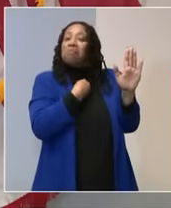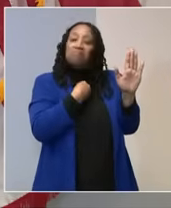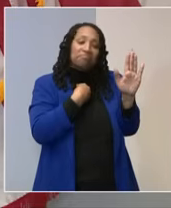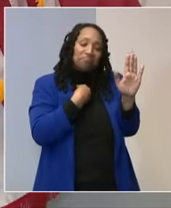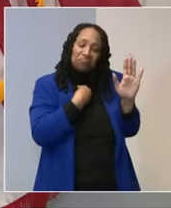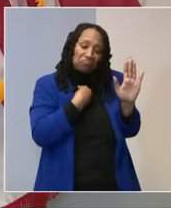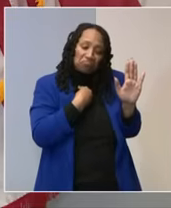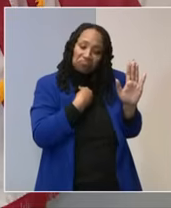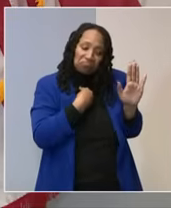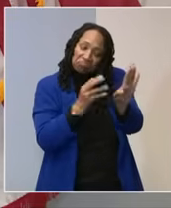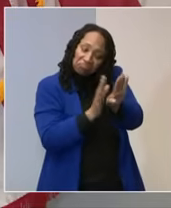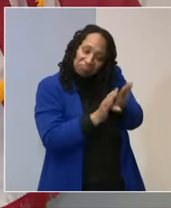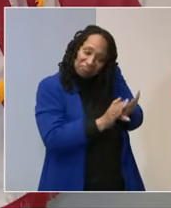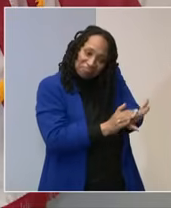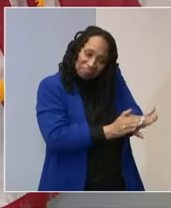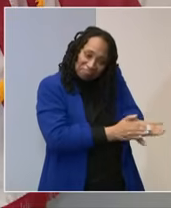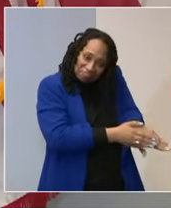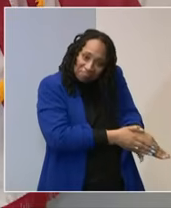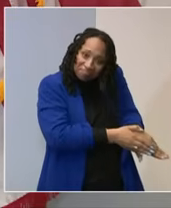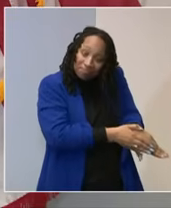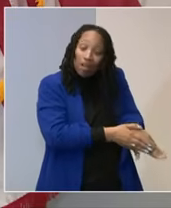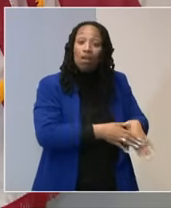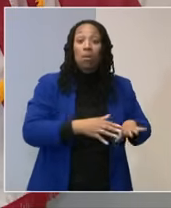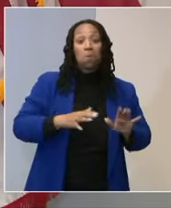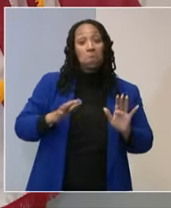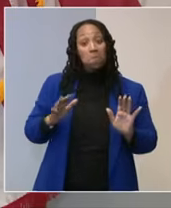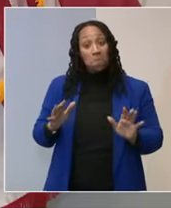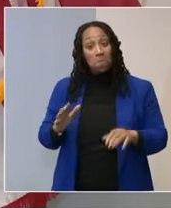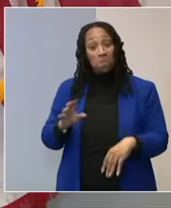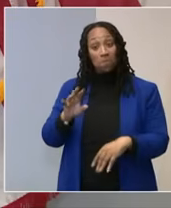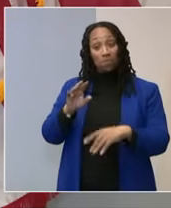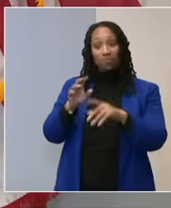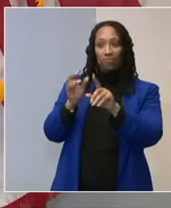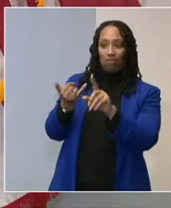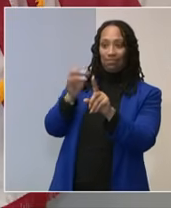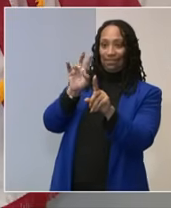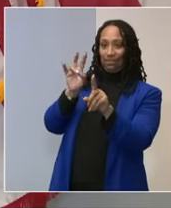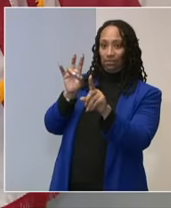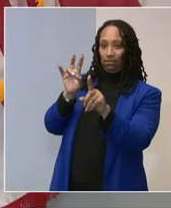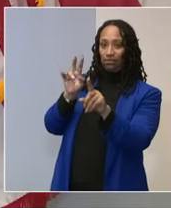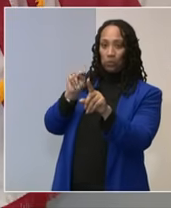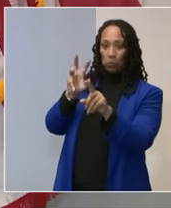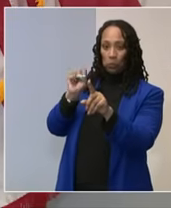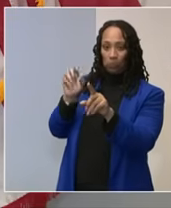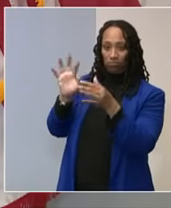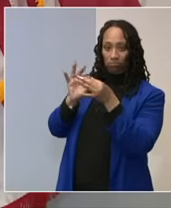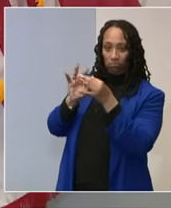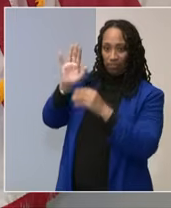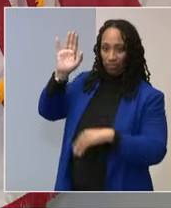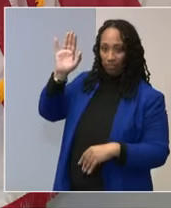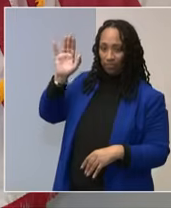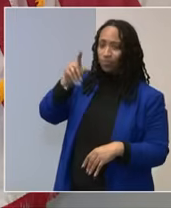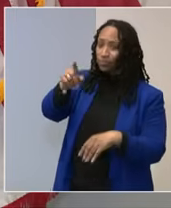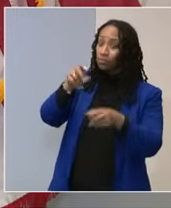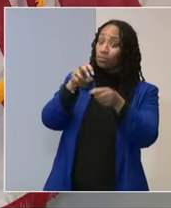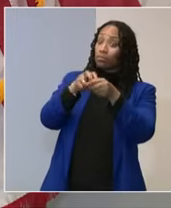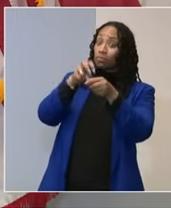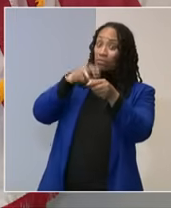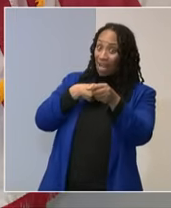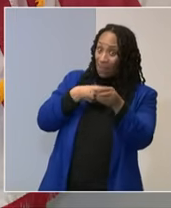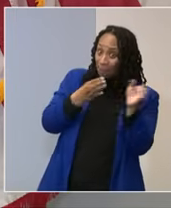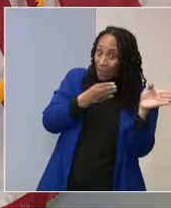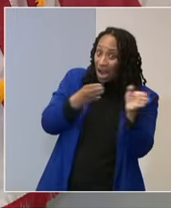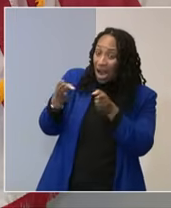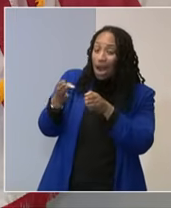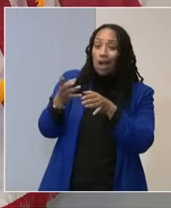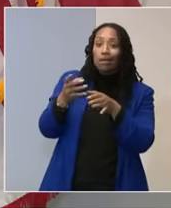Yes. Mayor, Rebecca with 7 News. Are you doing any succession planning during your last year to help